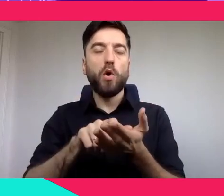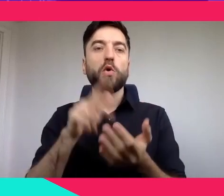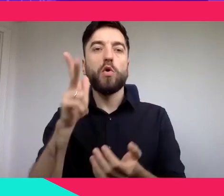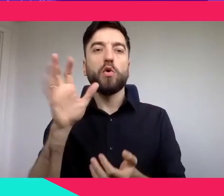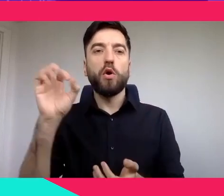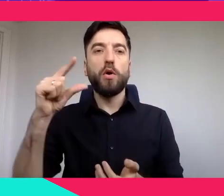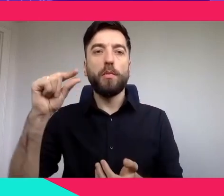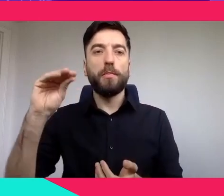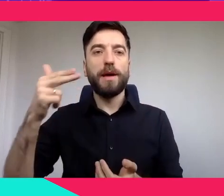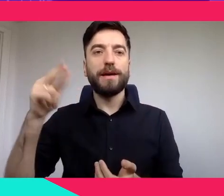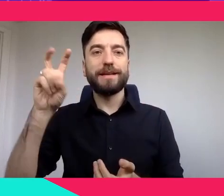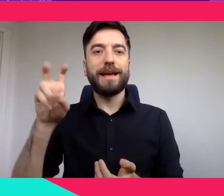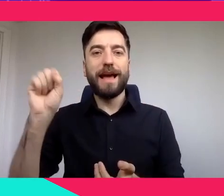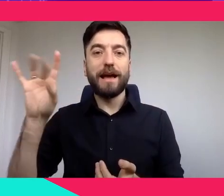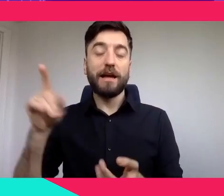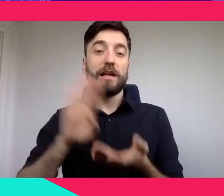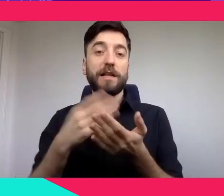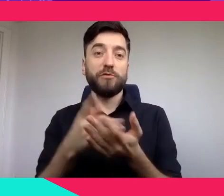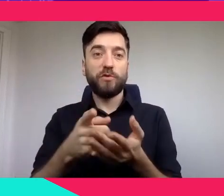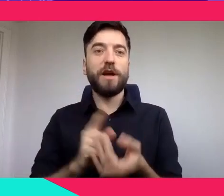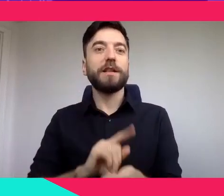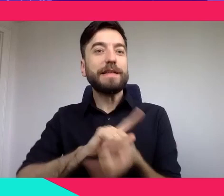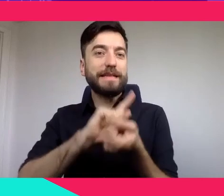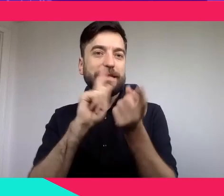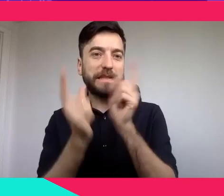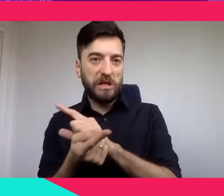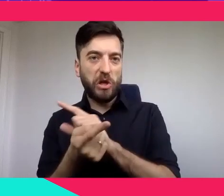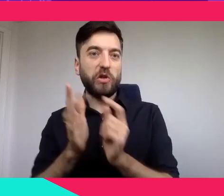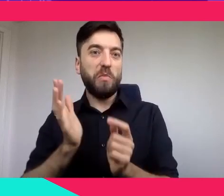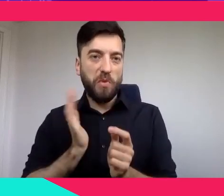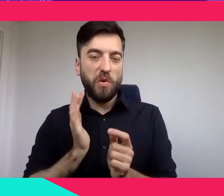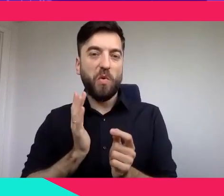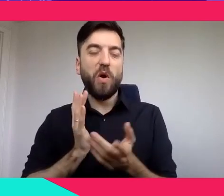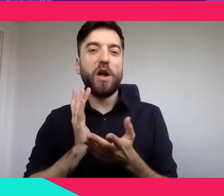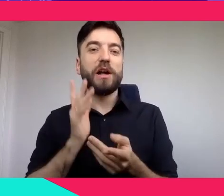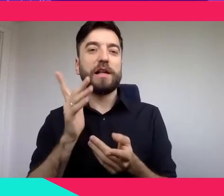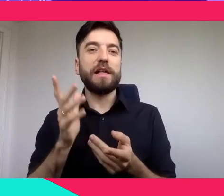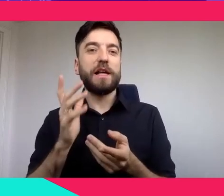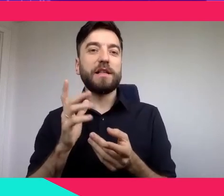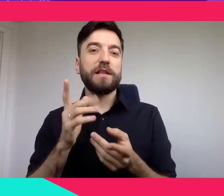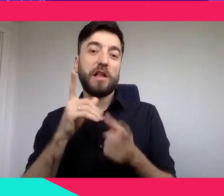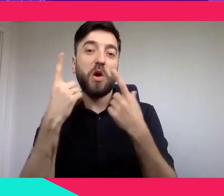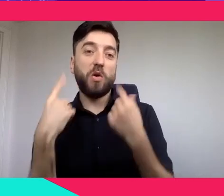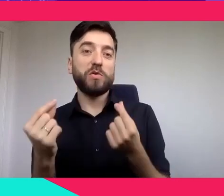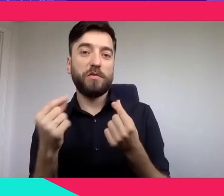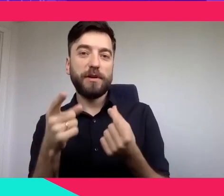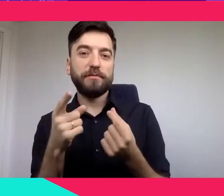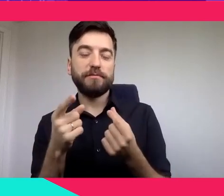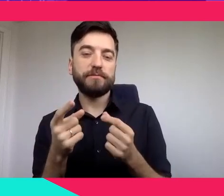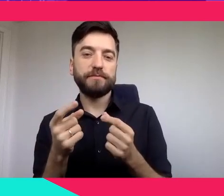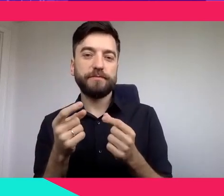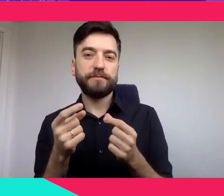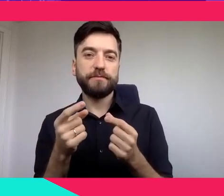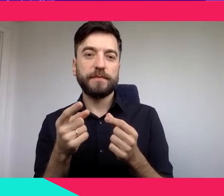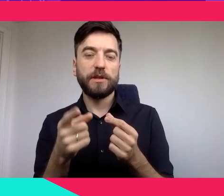been used for by one of our creative constituents out there is like a pop-up version